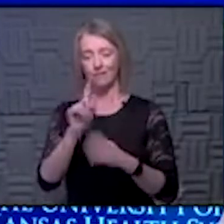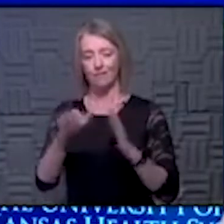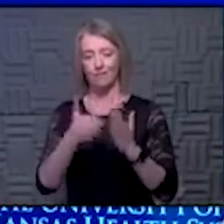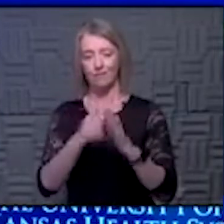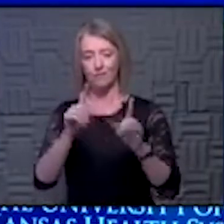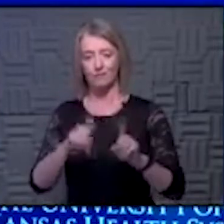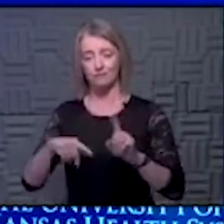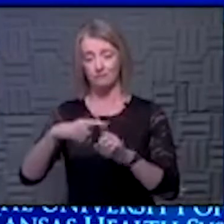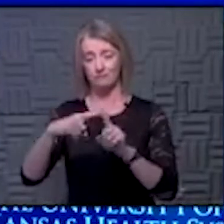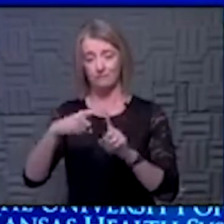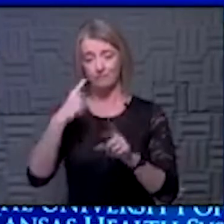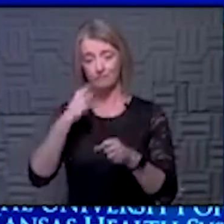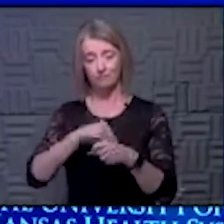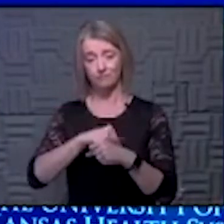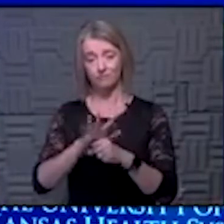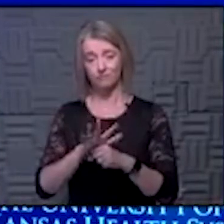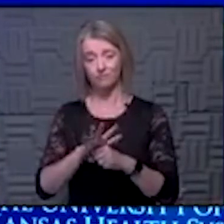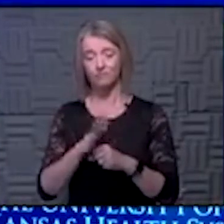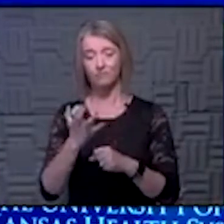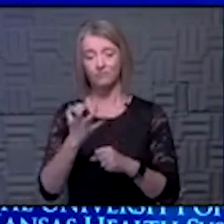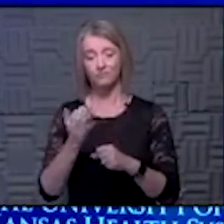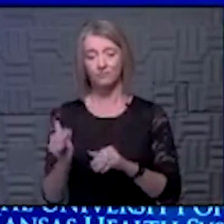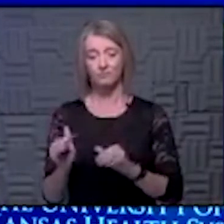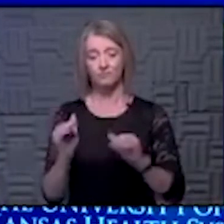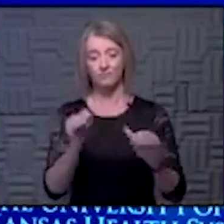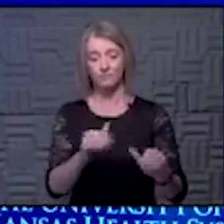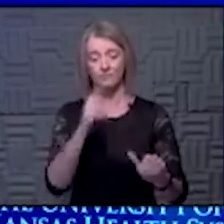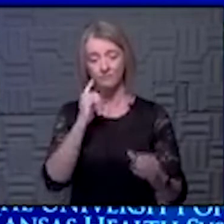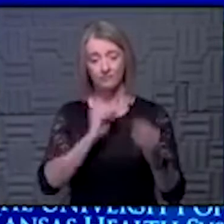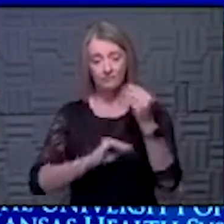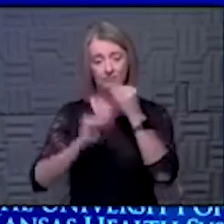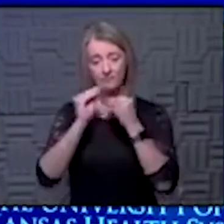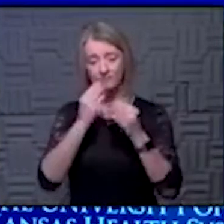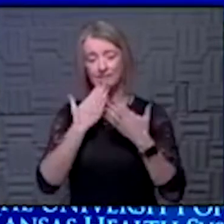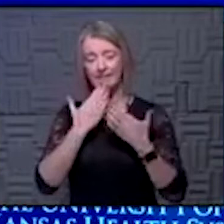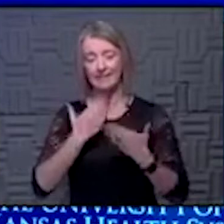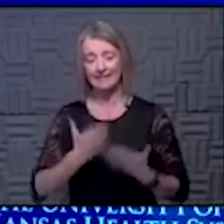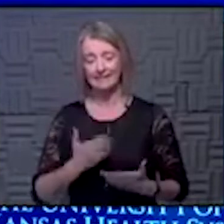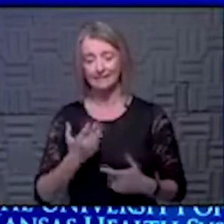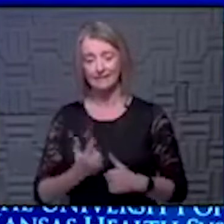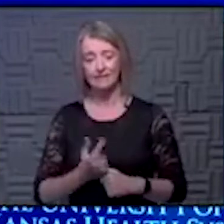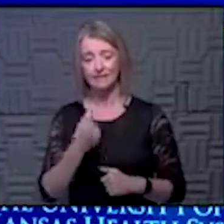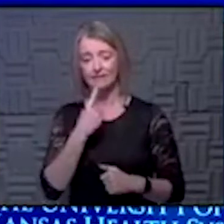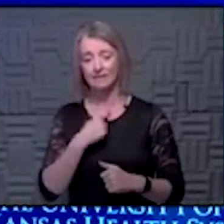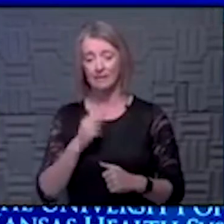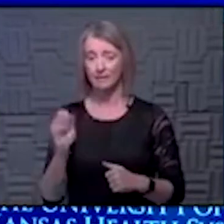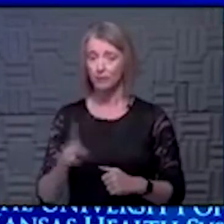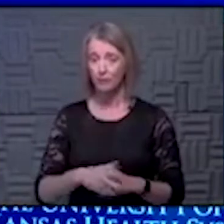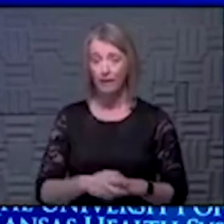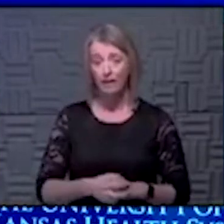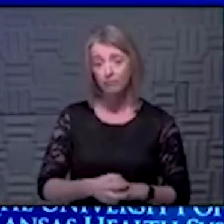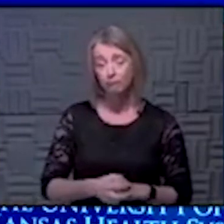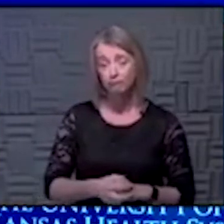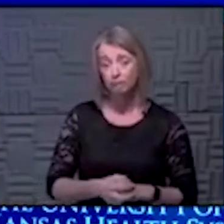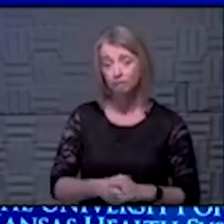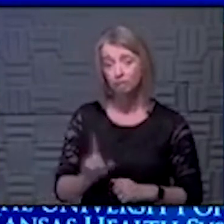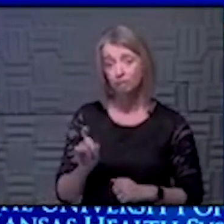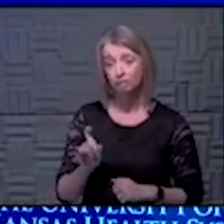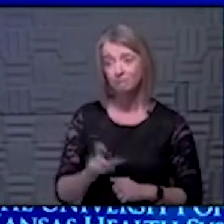tested positive for COVID. He wants to have them over for dinner on Thanksgiving, and he wants you to tell him that's okay.